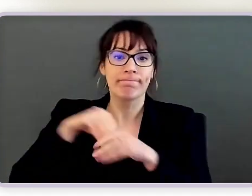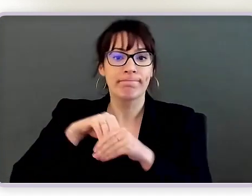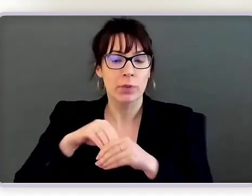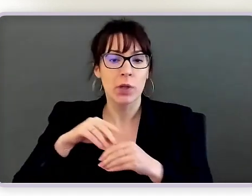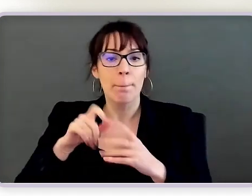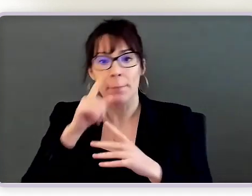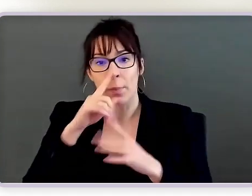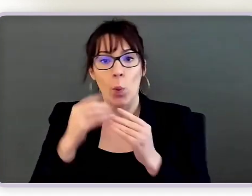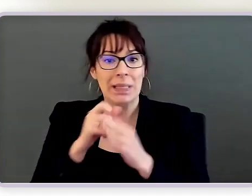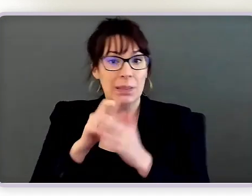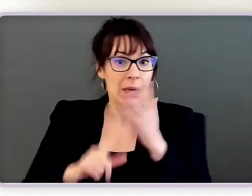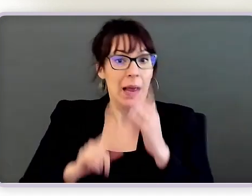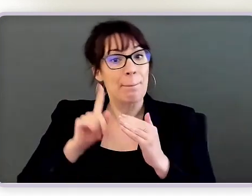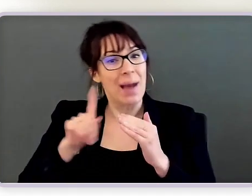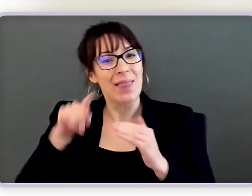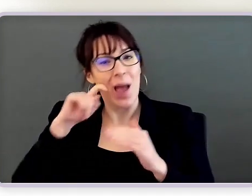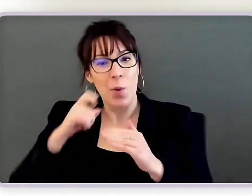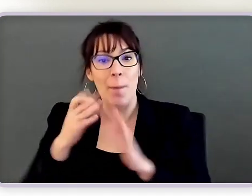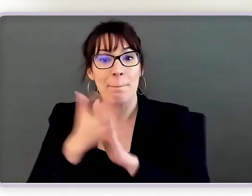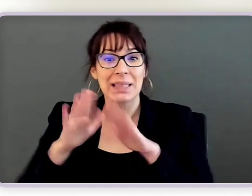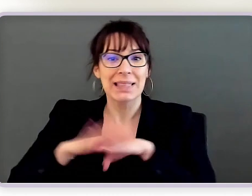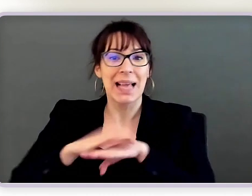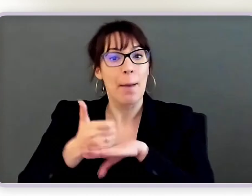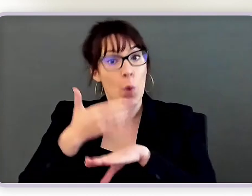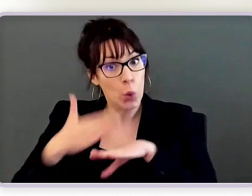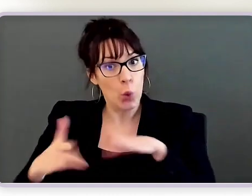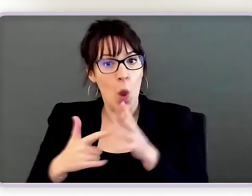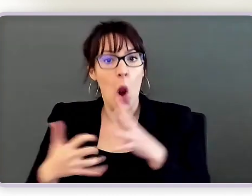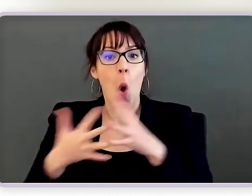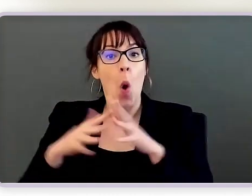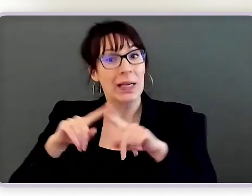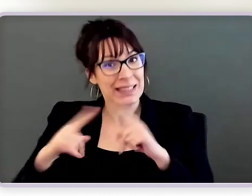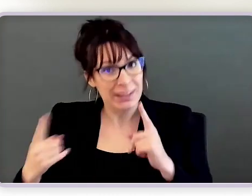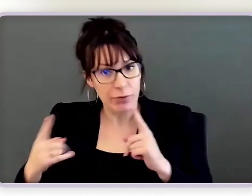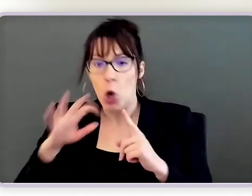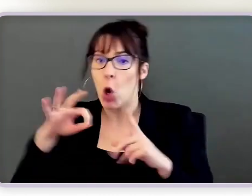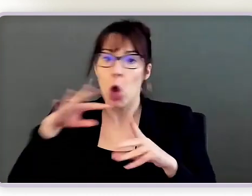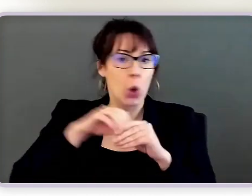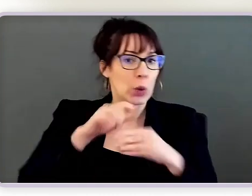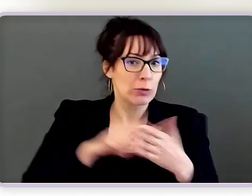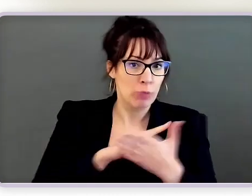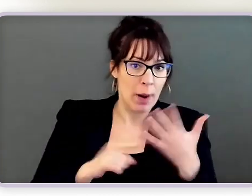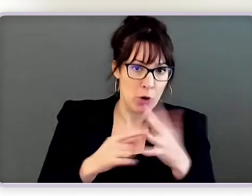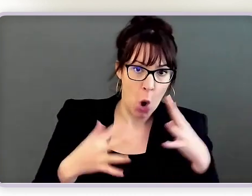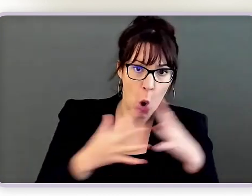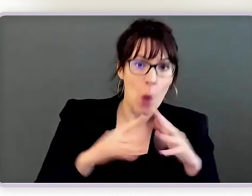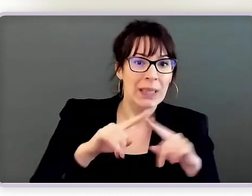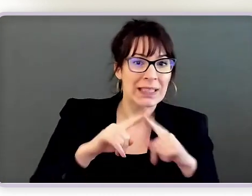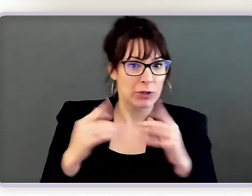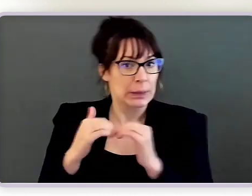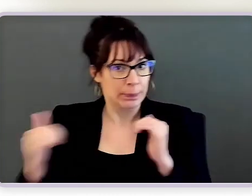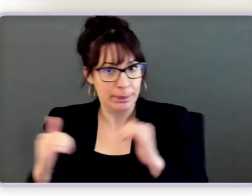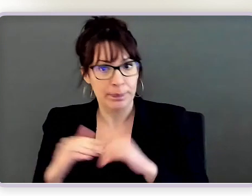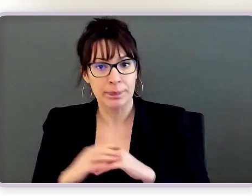law anyway. It won't be discrimination unless they pop it in there. So if we've